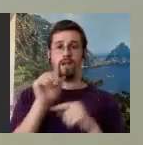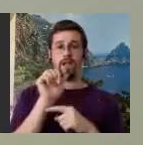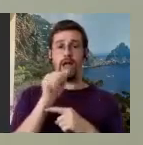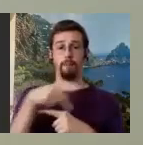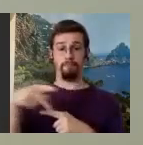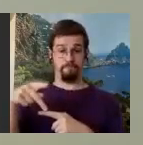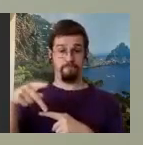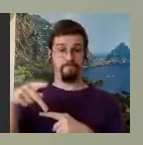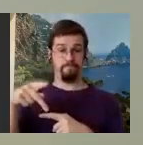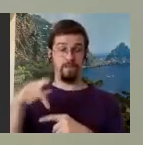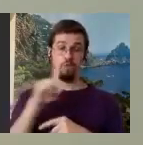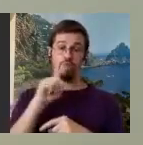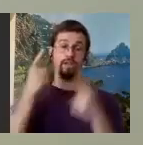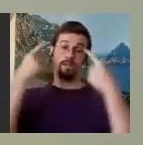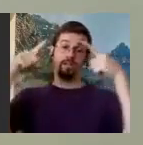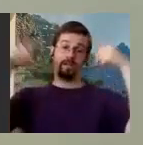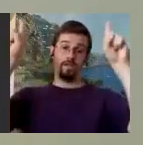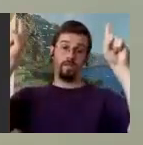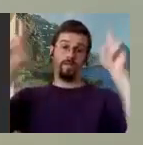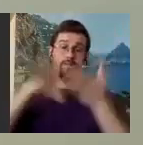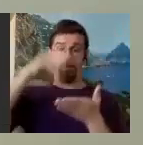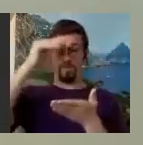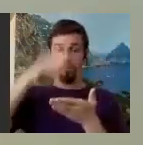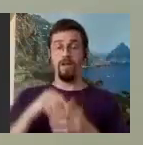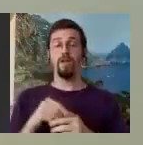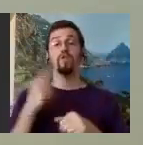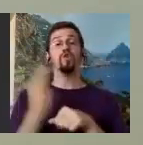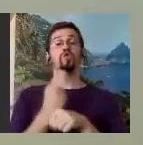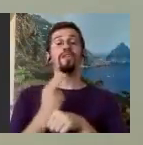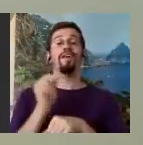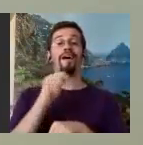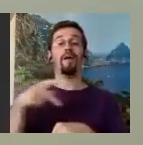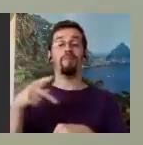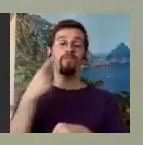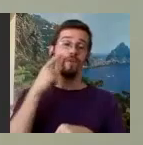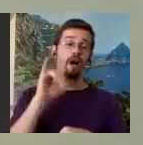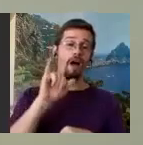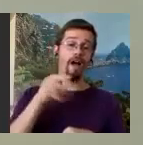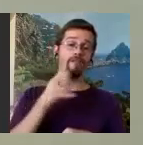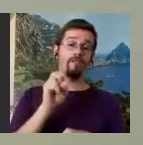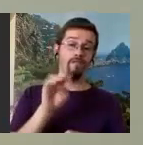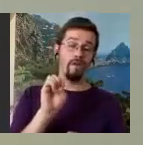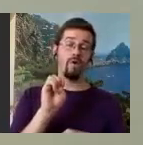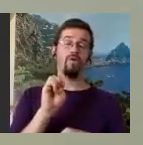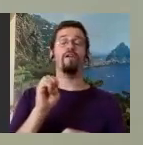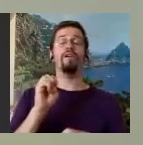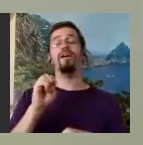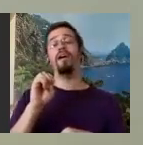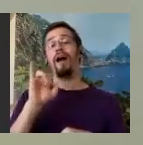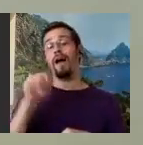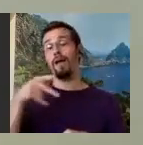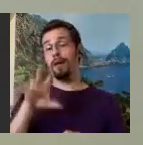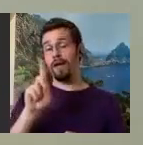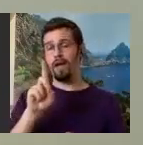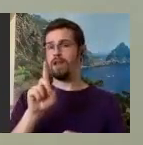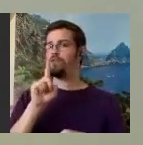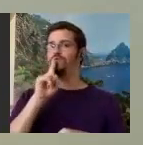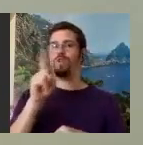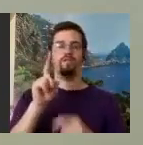language in all around the world. Speech and language is one area of educational apps that has expanded with